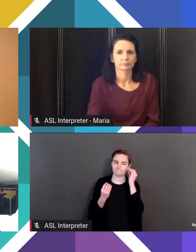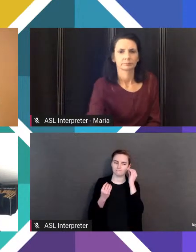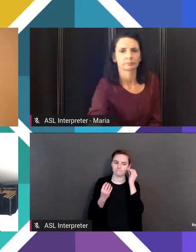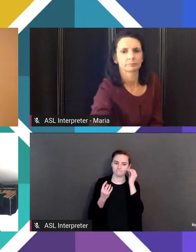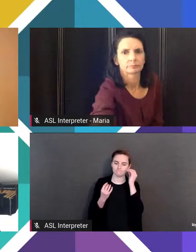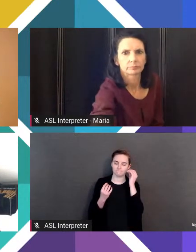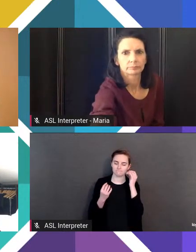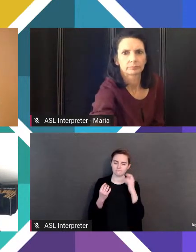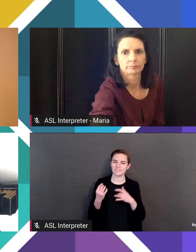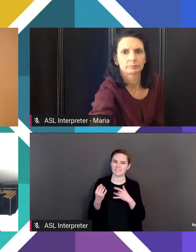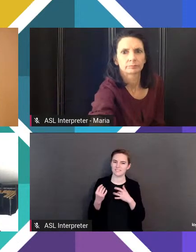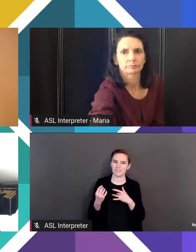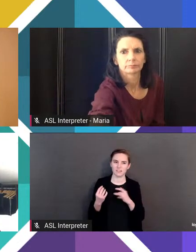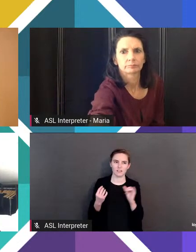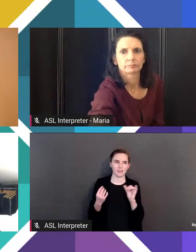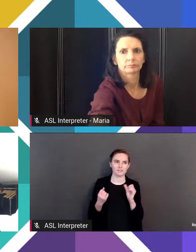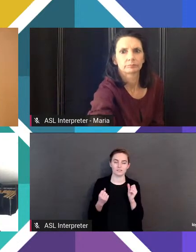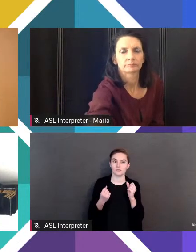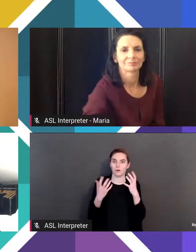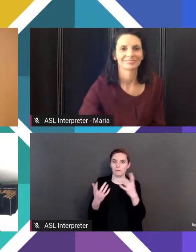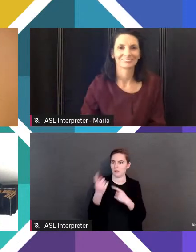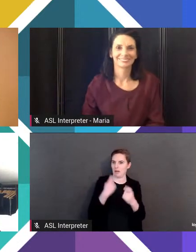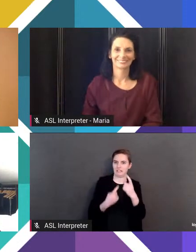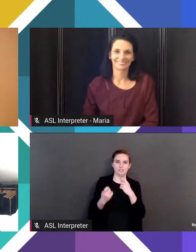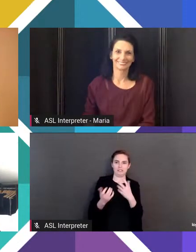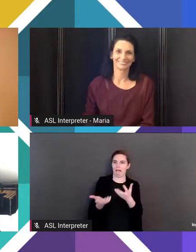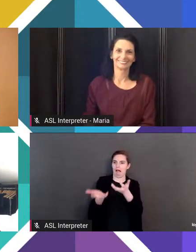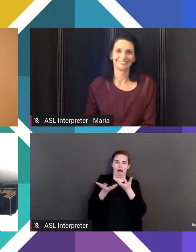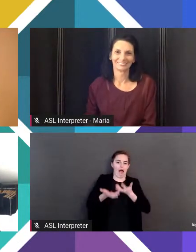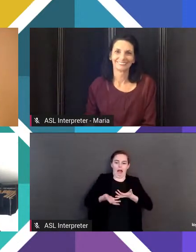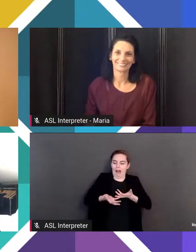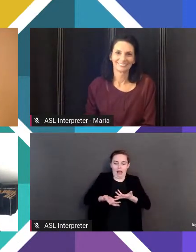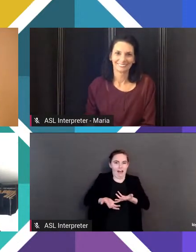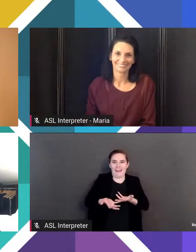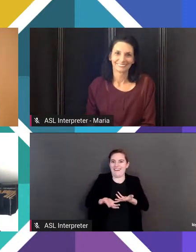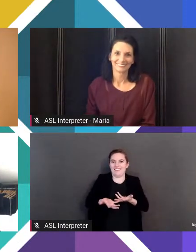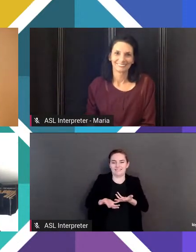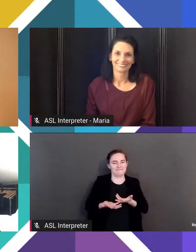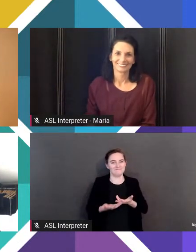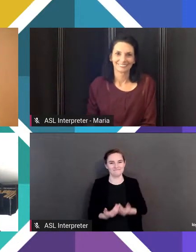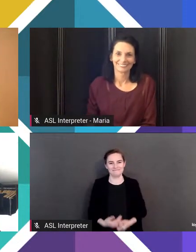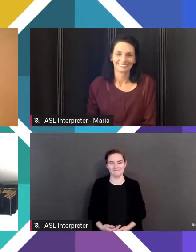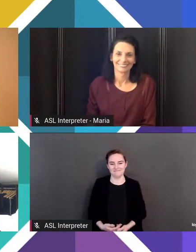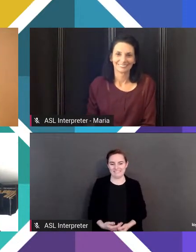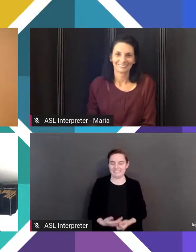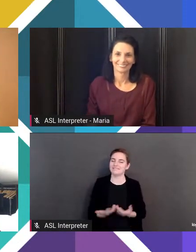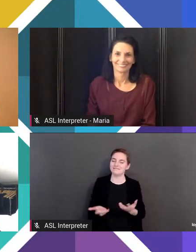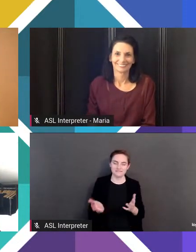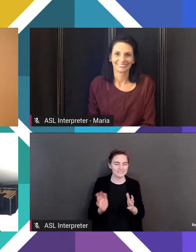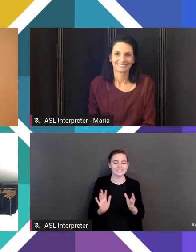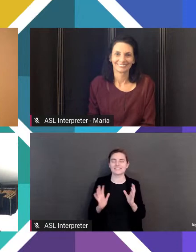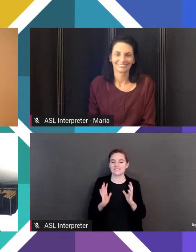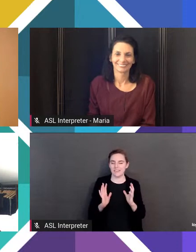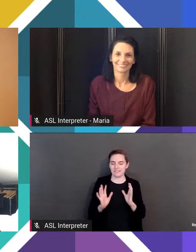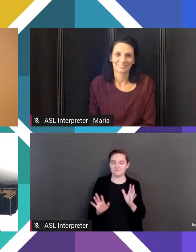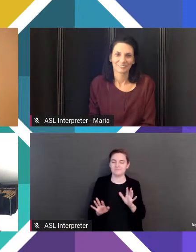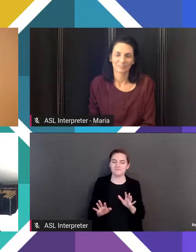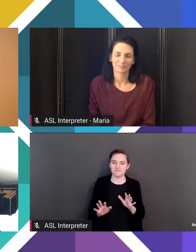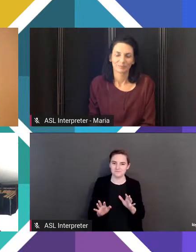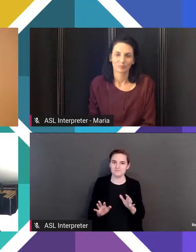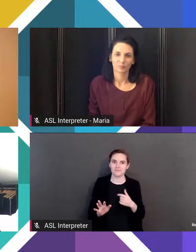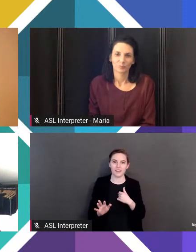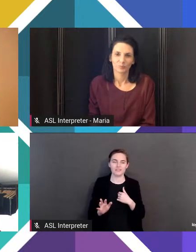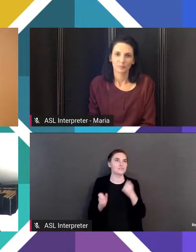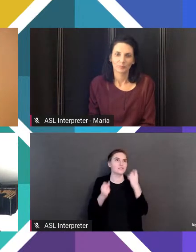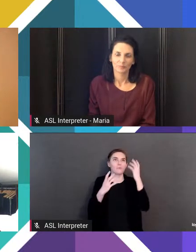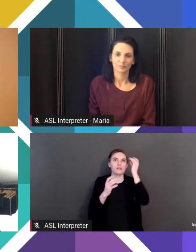I feel like there were so many questions there. I'm really mad at that. No, it's totally fine. I had so many